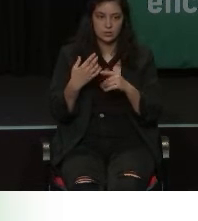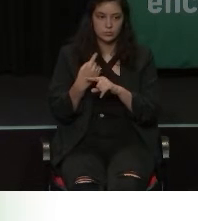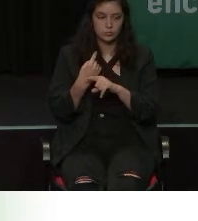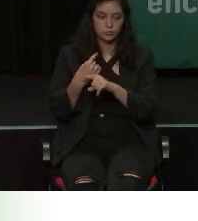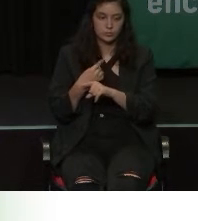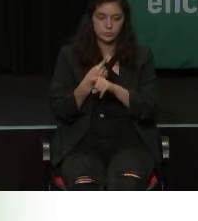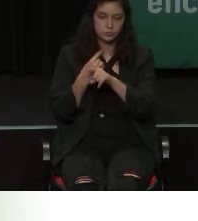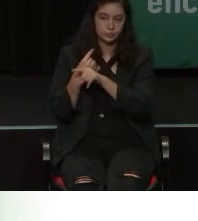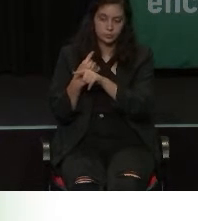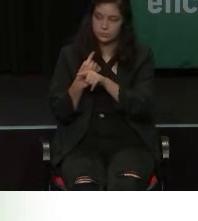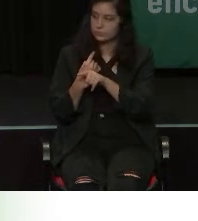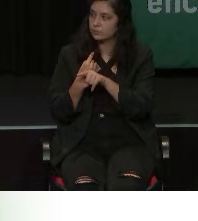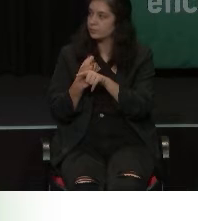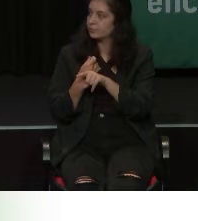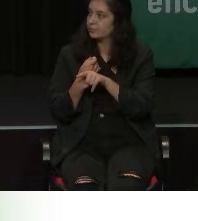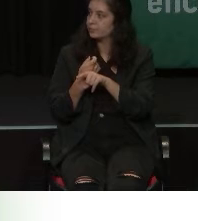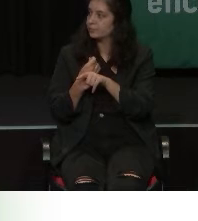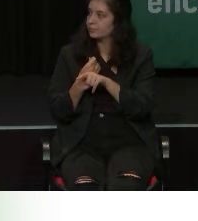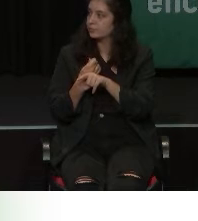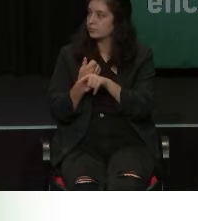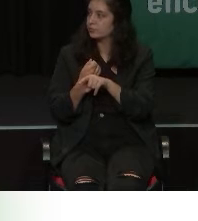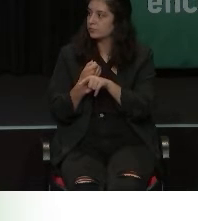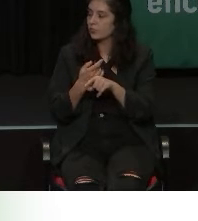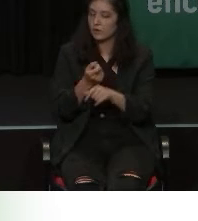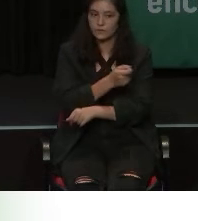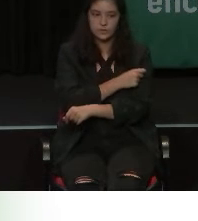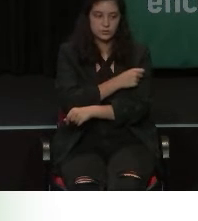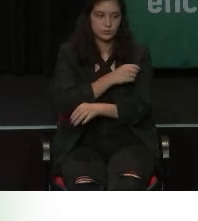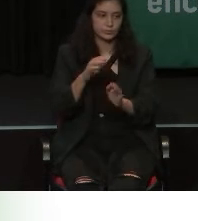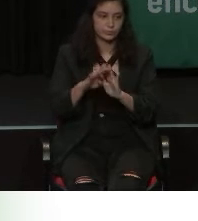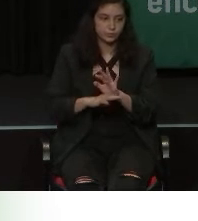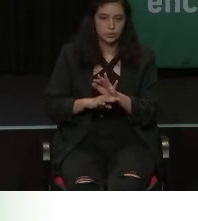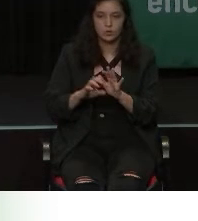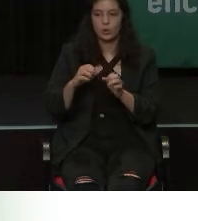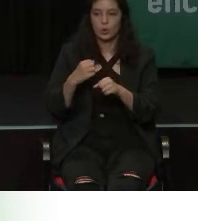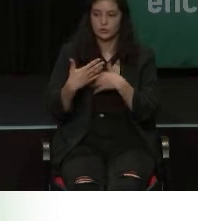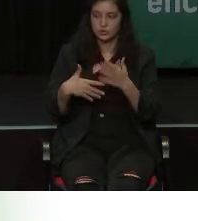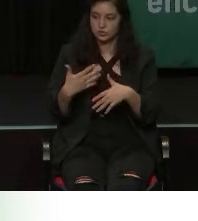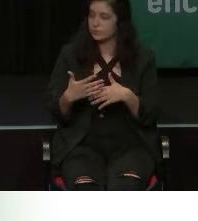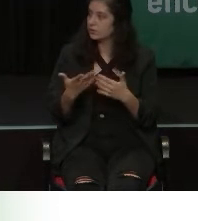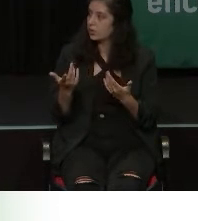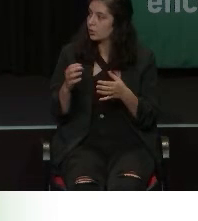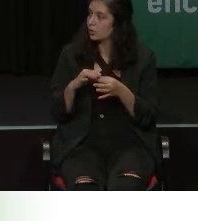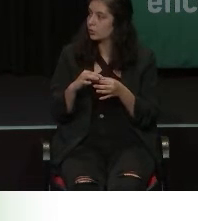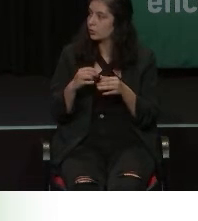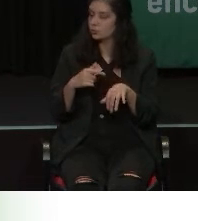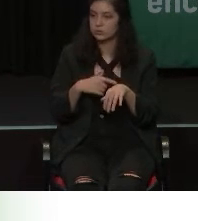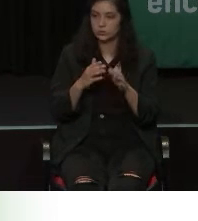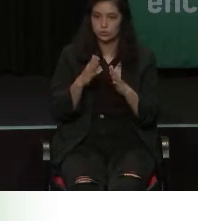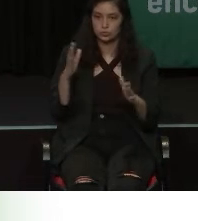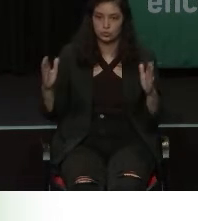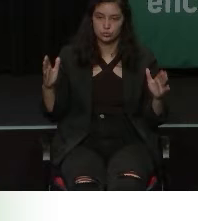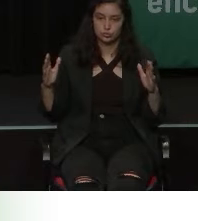personalized to design vaccination protocol or regimen, what is the time lapse between